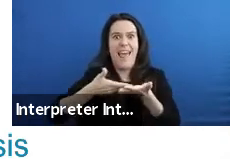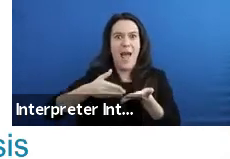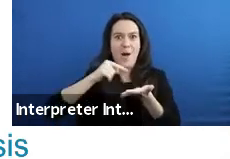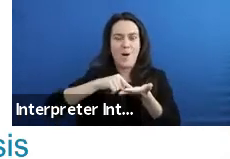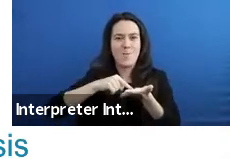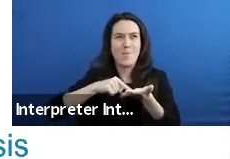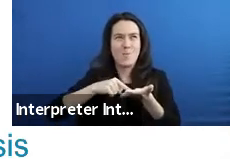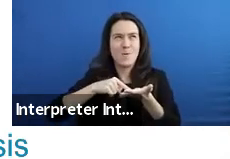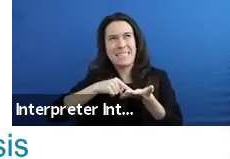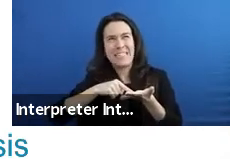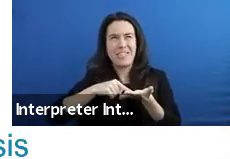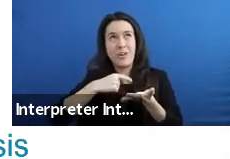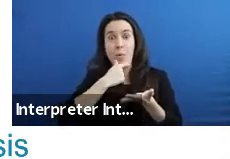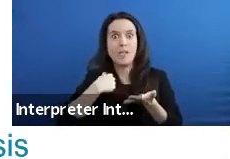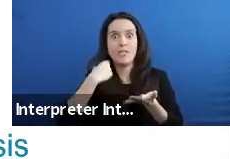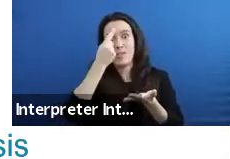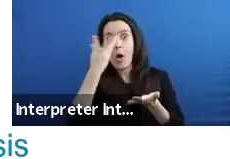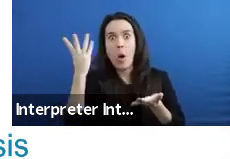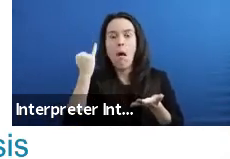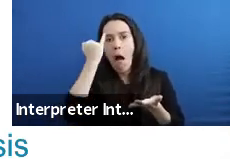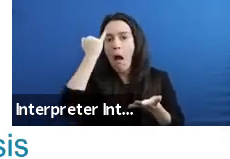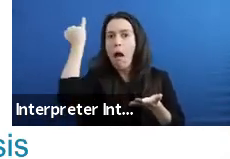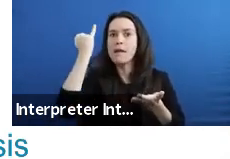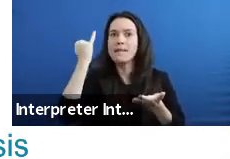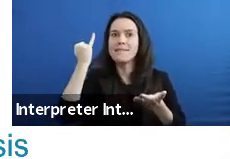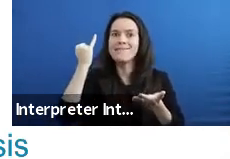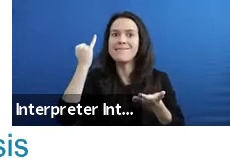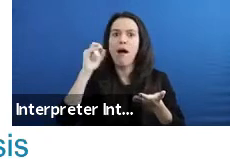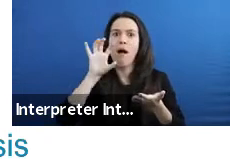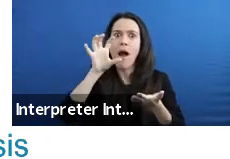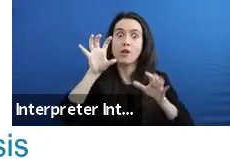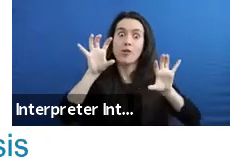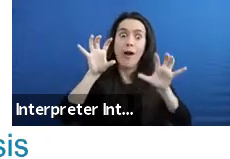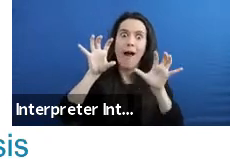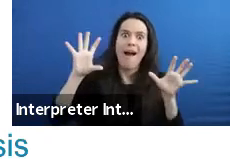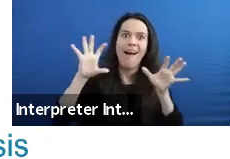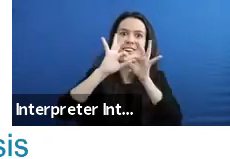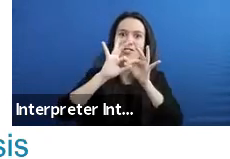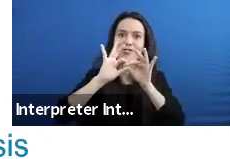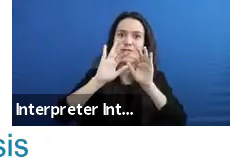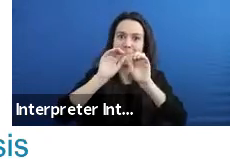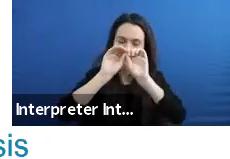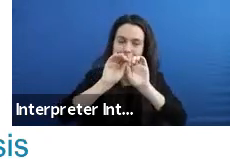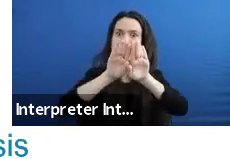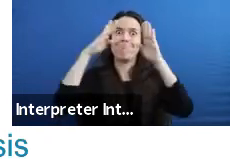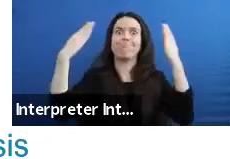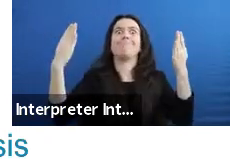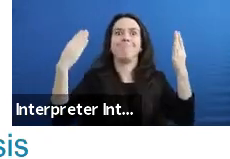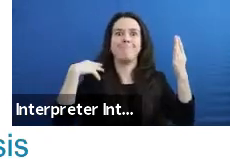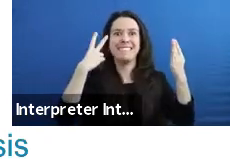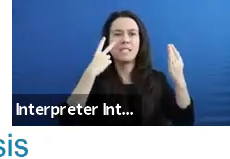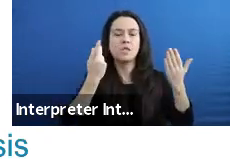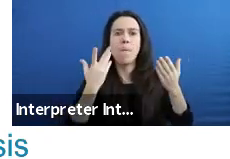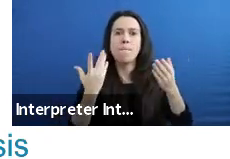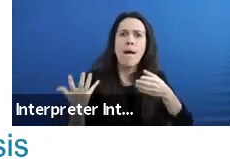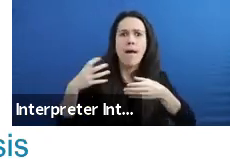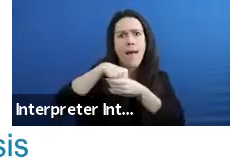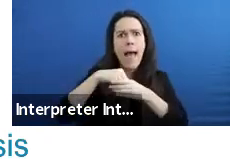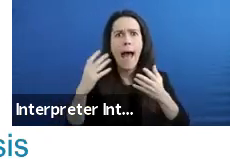are cross-border in Europe. There are some difficulties in co-production, in production, and in the